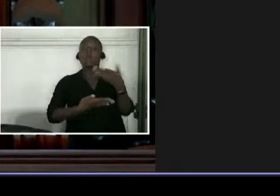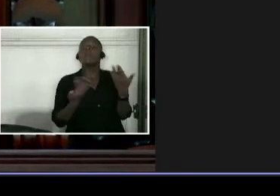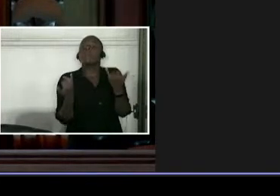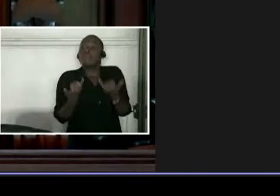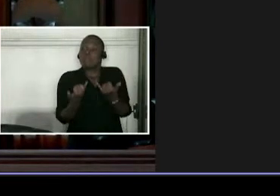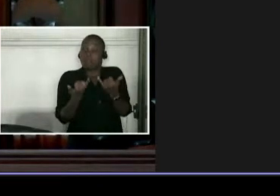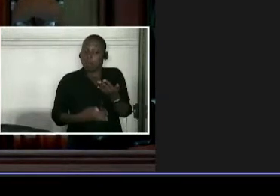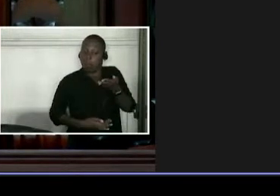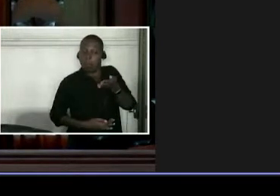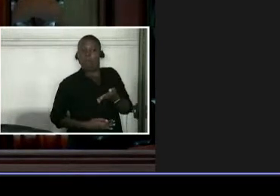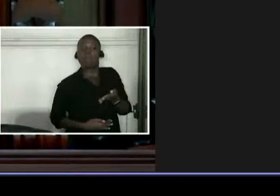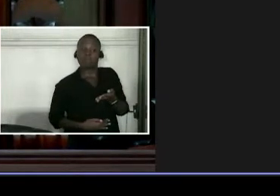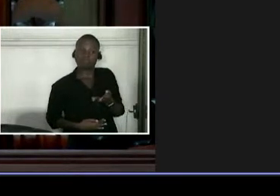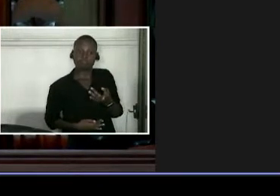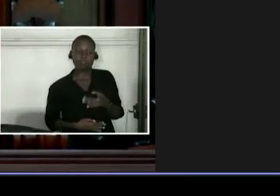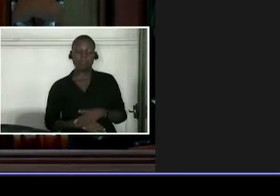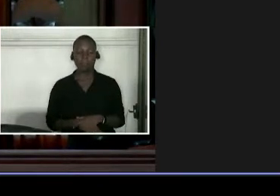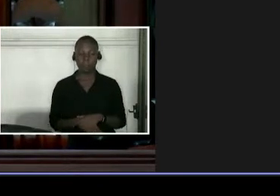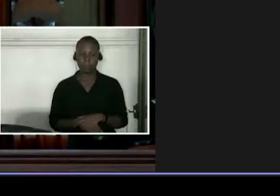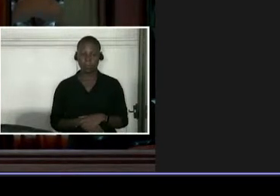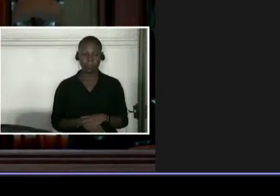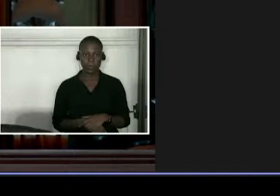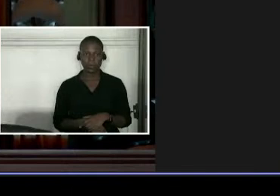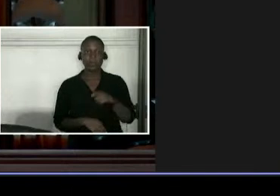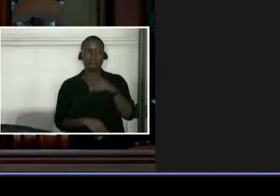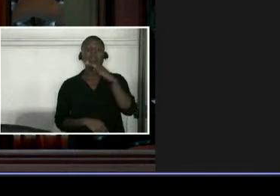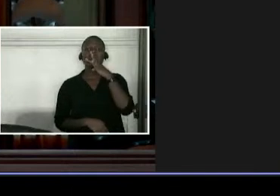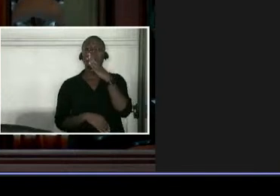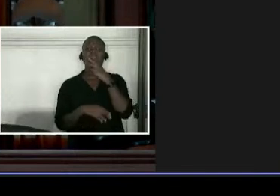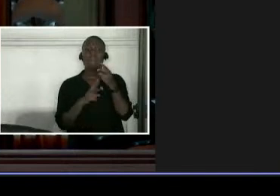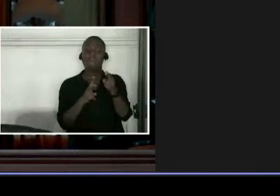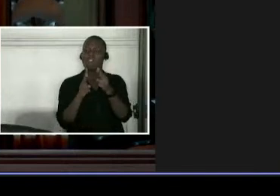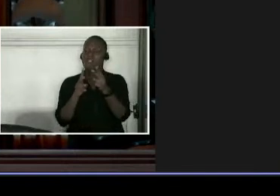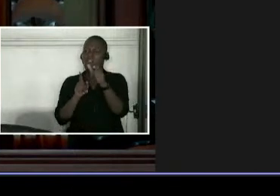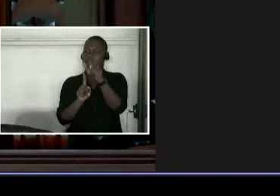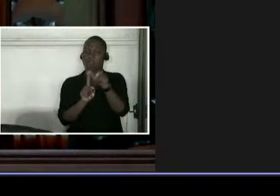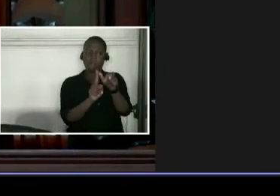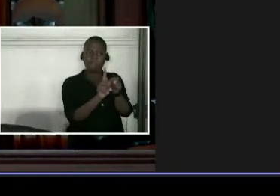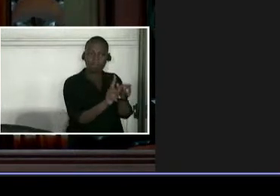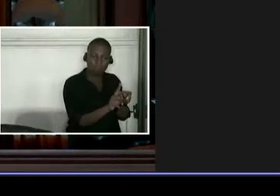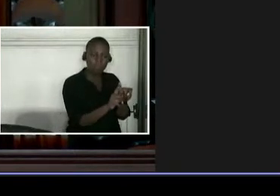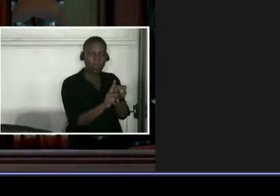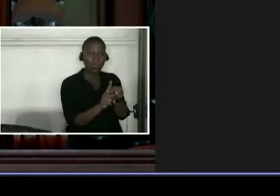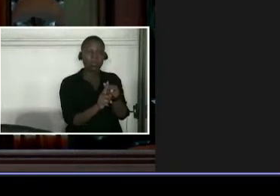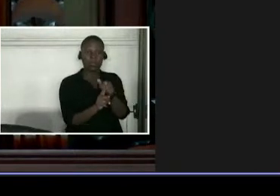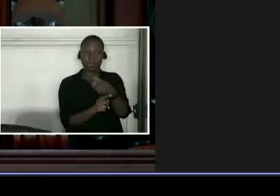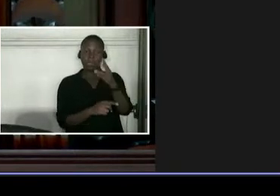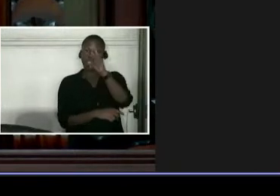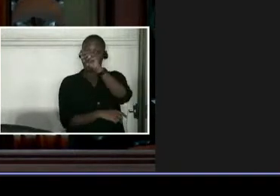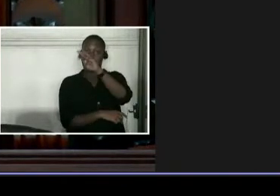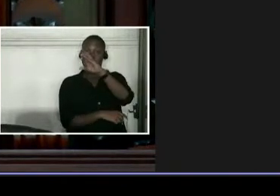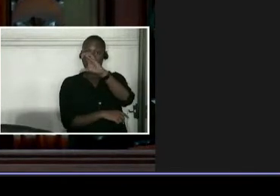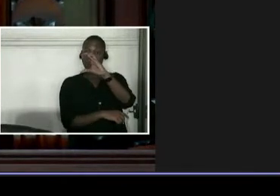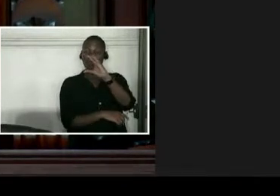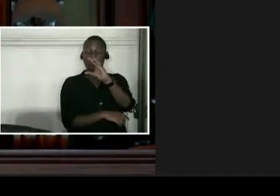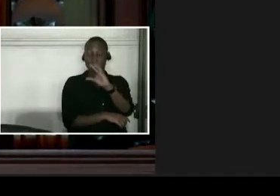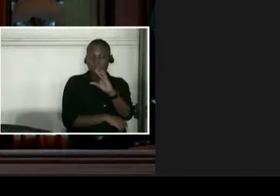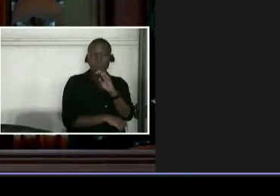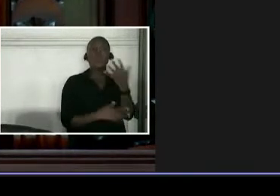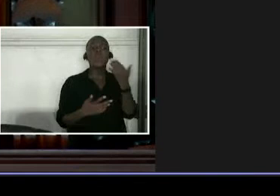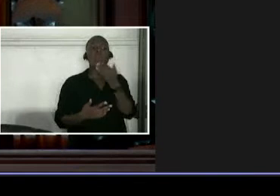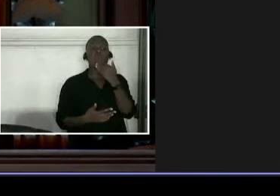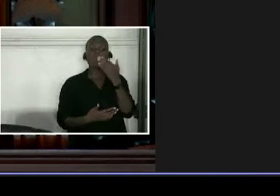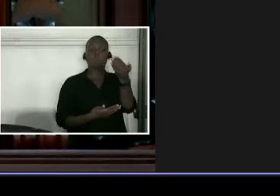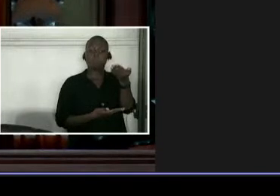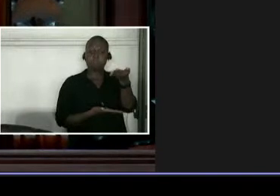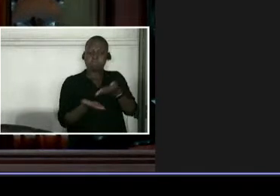I also want to welcome the guests that of the MEC that are invited here.